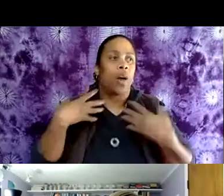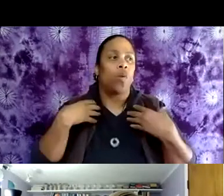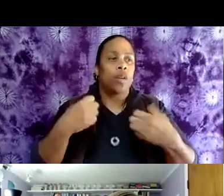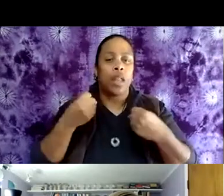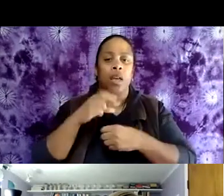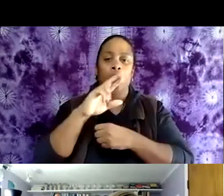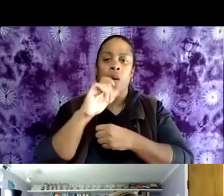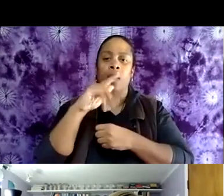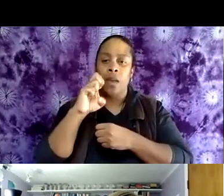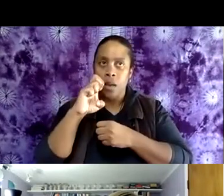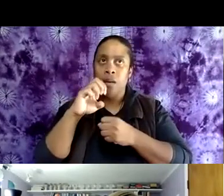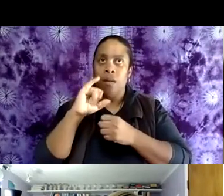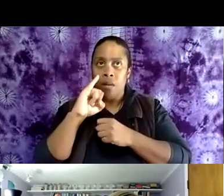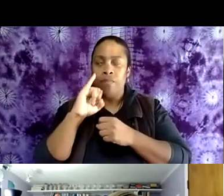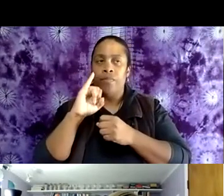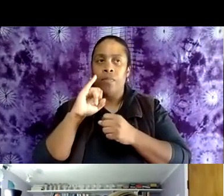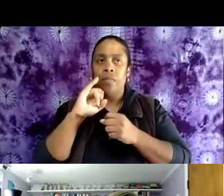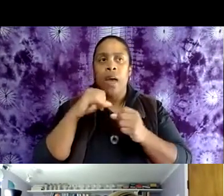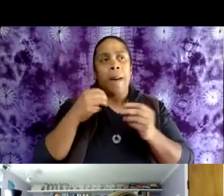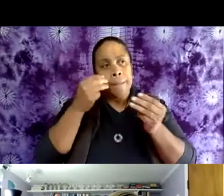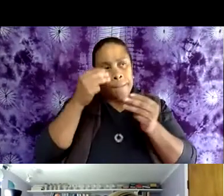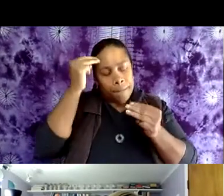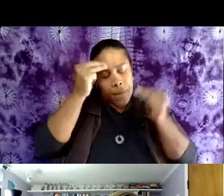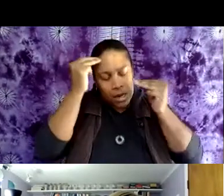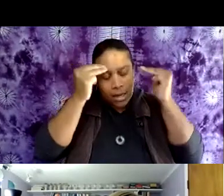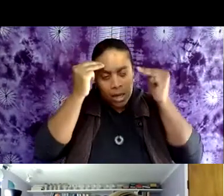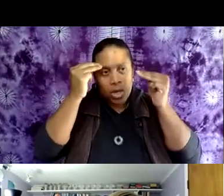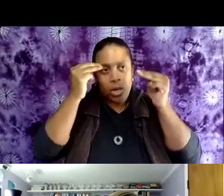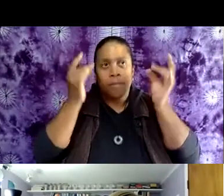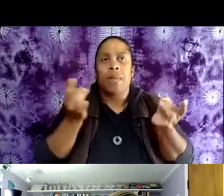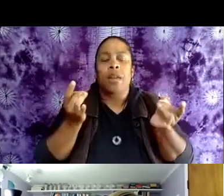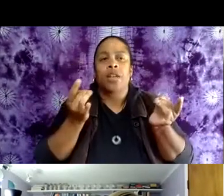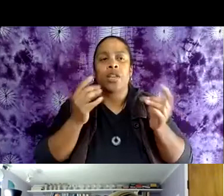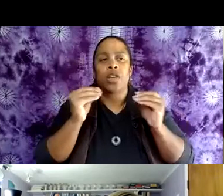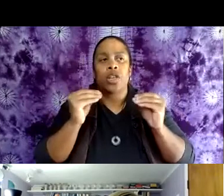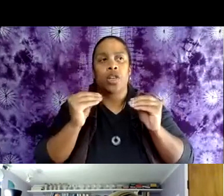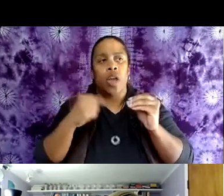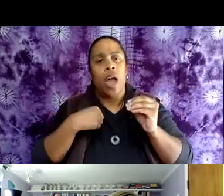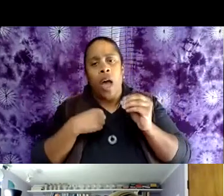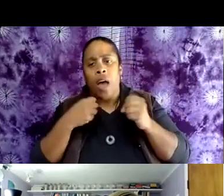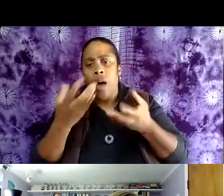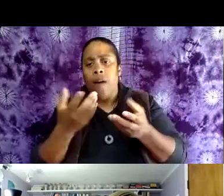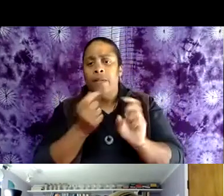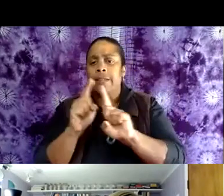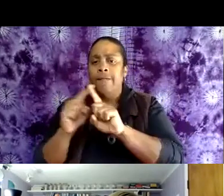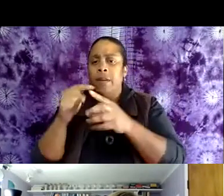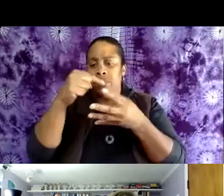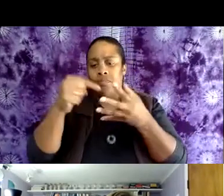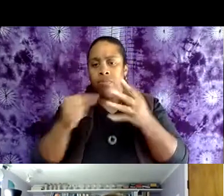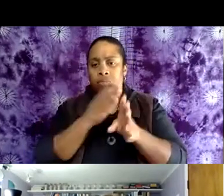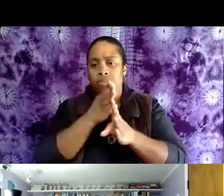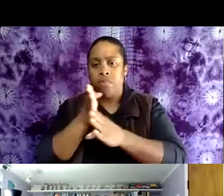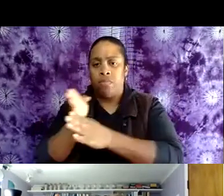meditation teacher. Like others have said, I offered a lot of different modalities to help clients work through those